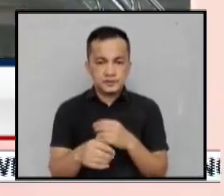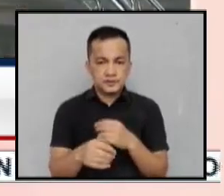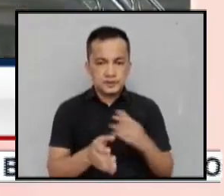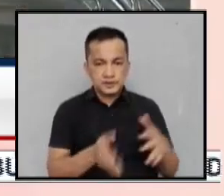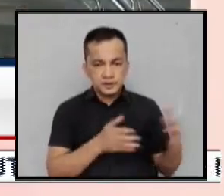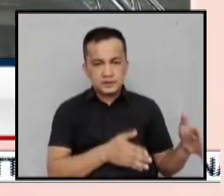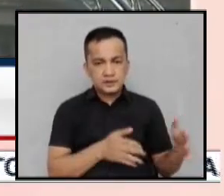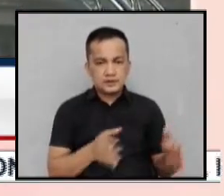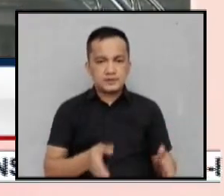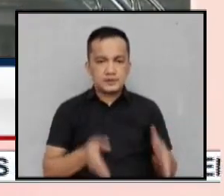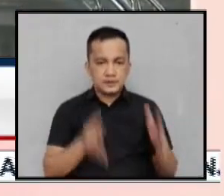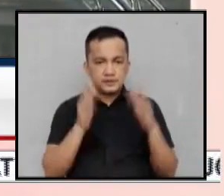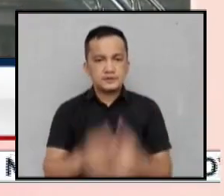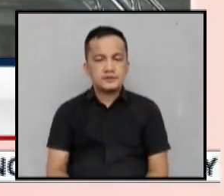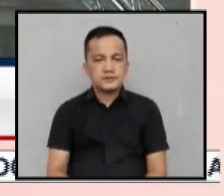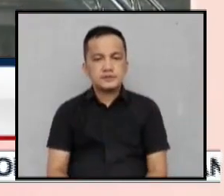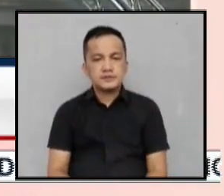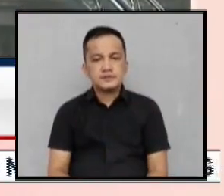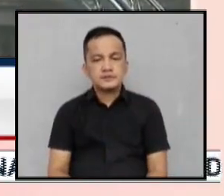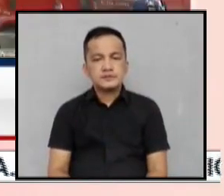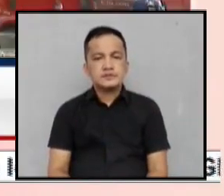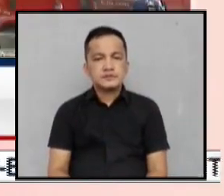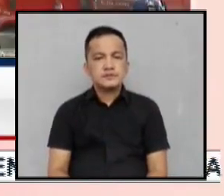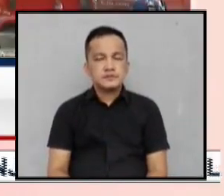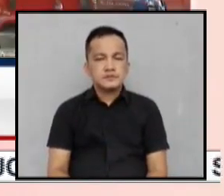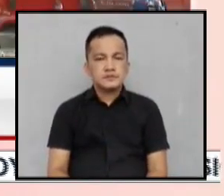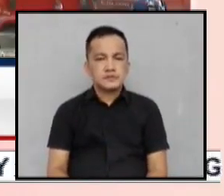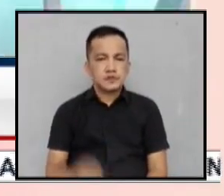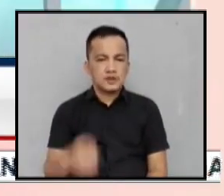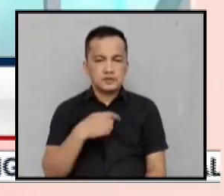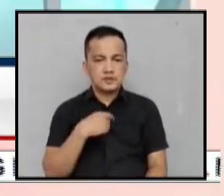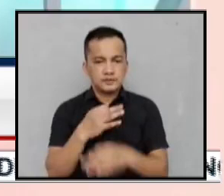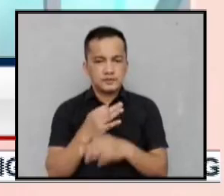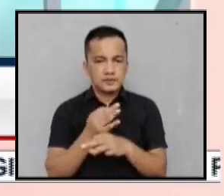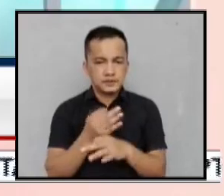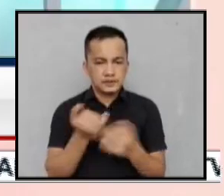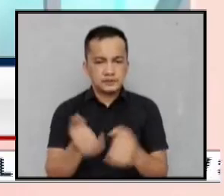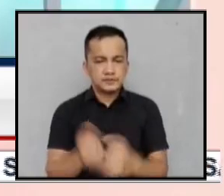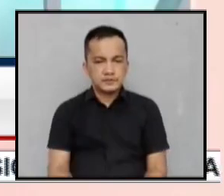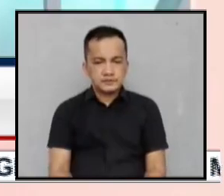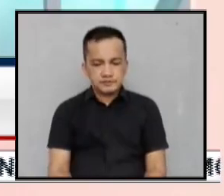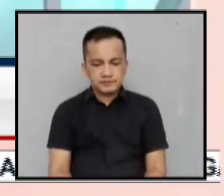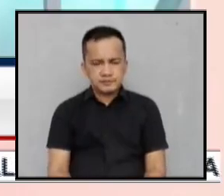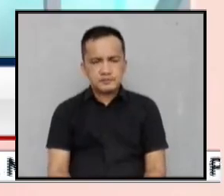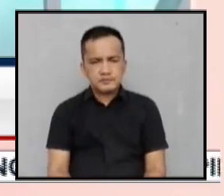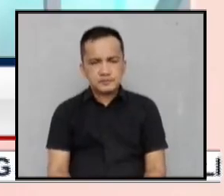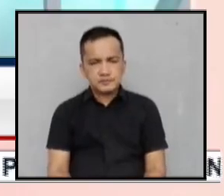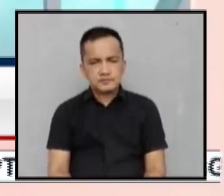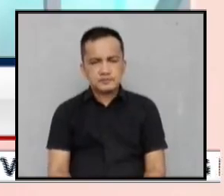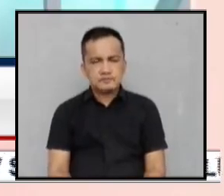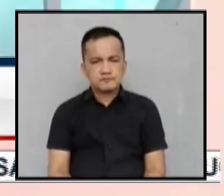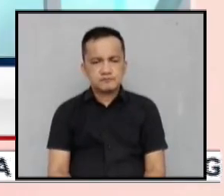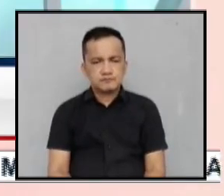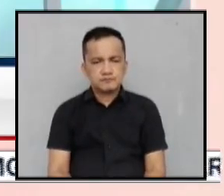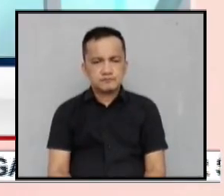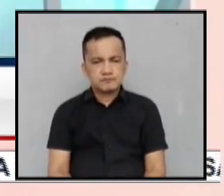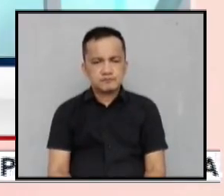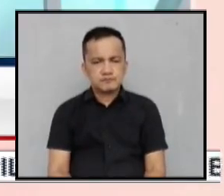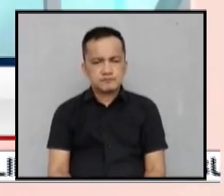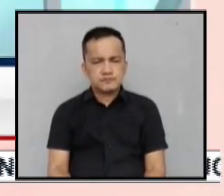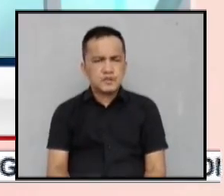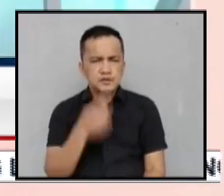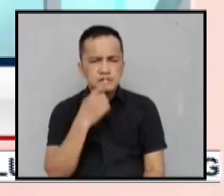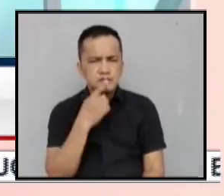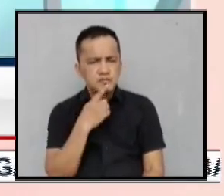building which we are fixing right now. Okay, sir, ano po yung mangyayari sa mga parcels